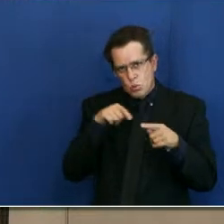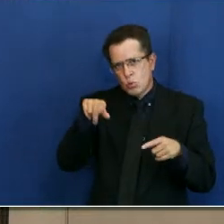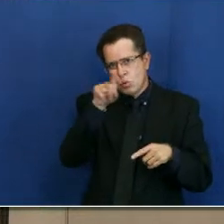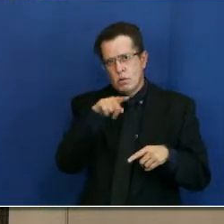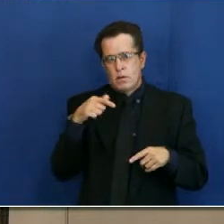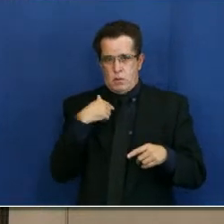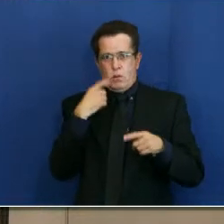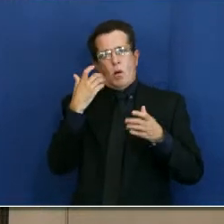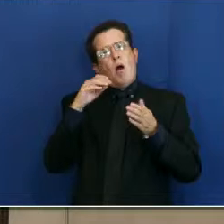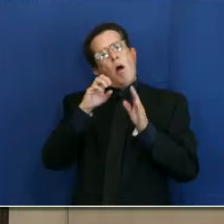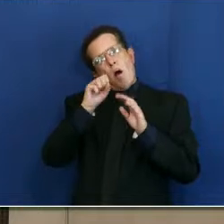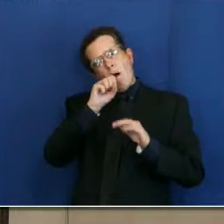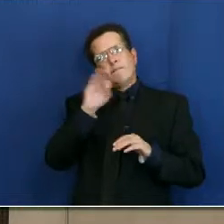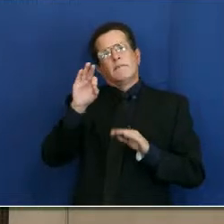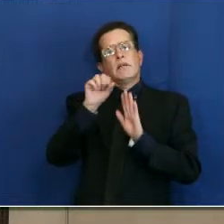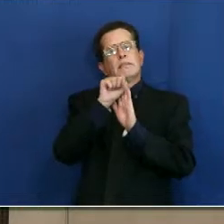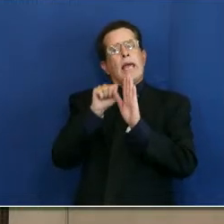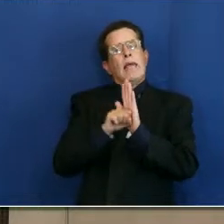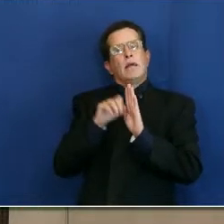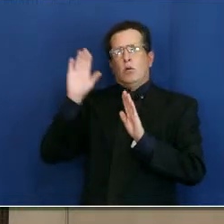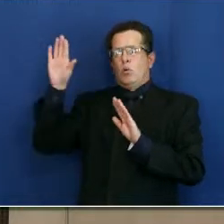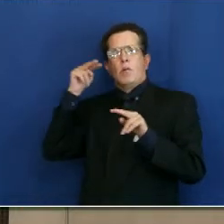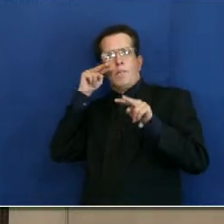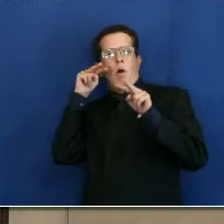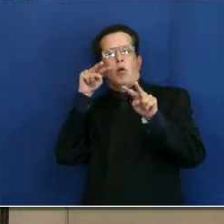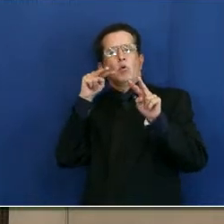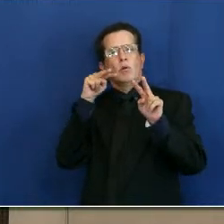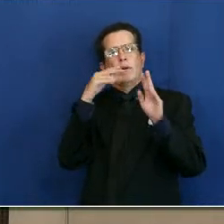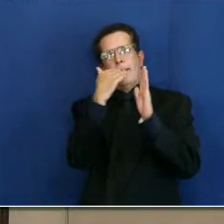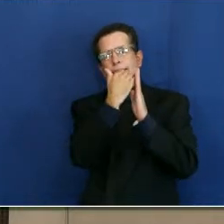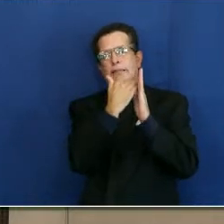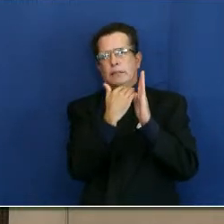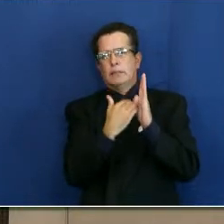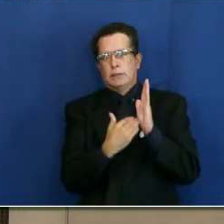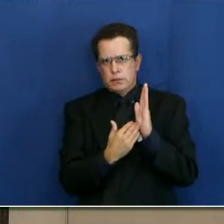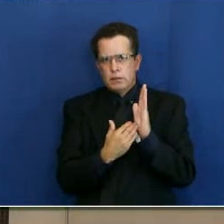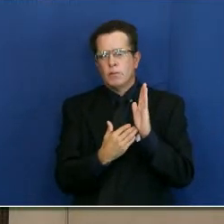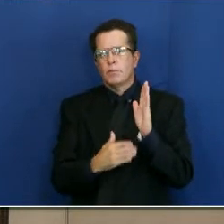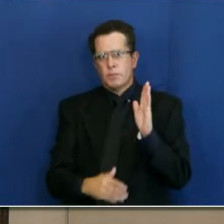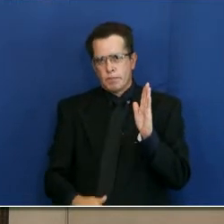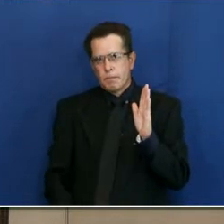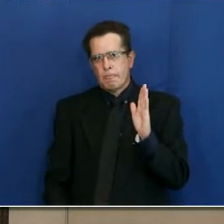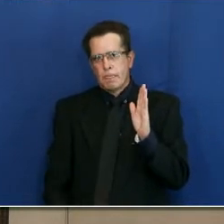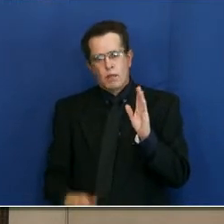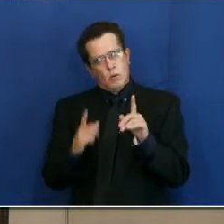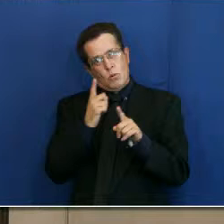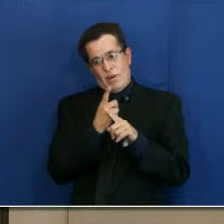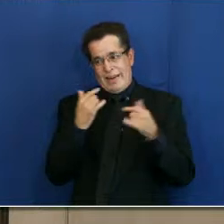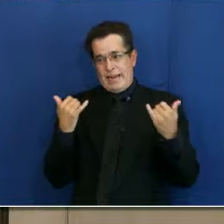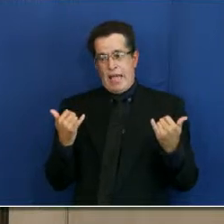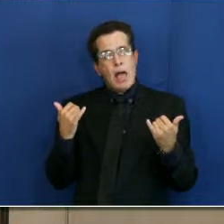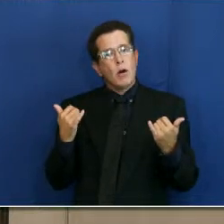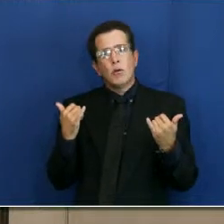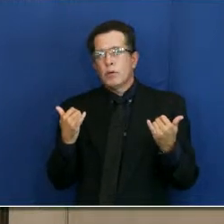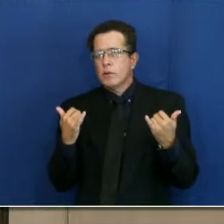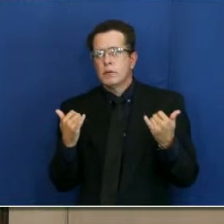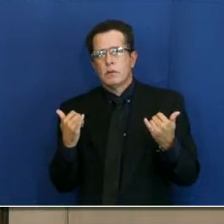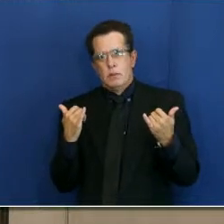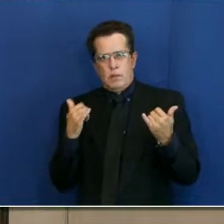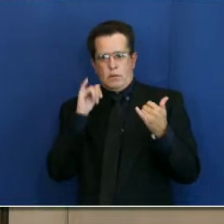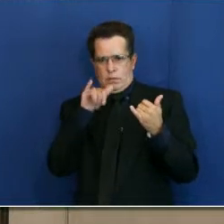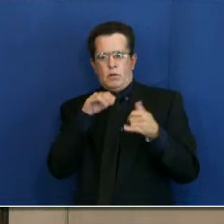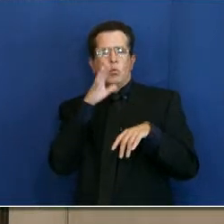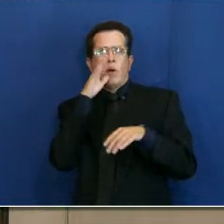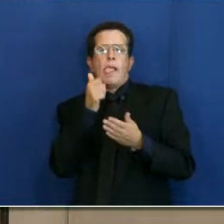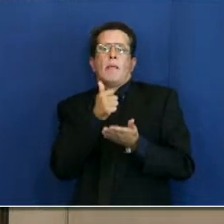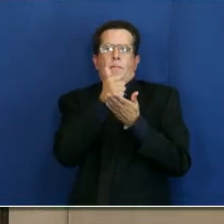state's county monitoring list, the impact at this point in time is only to schools